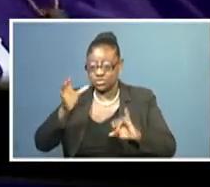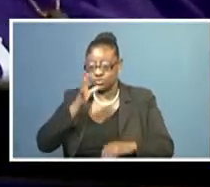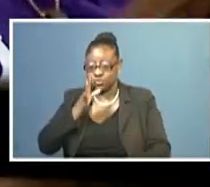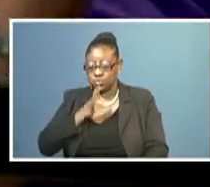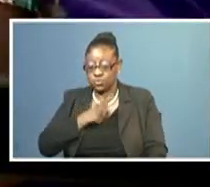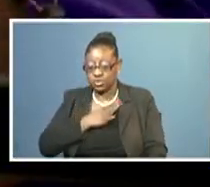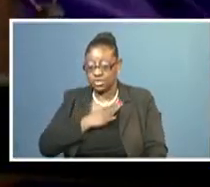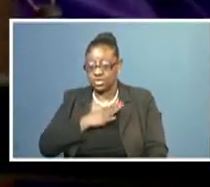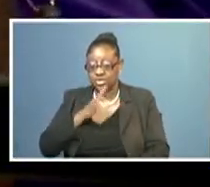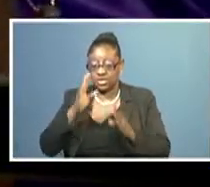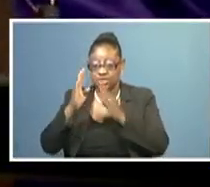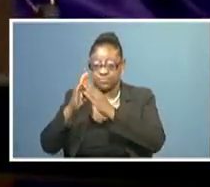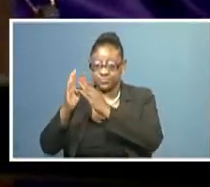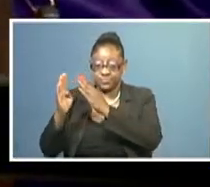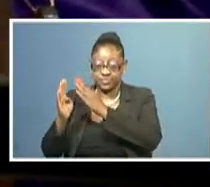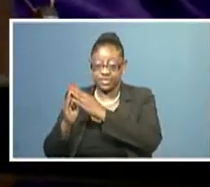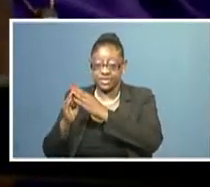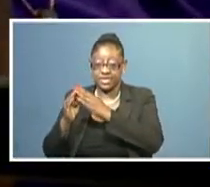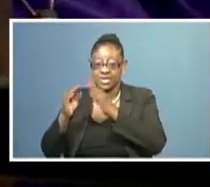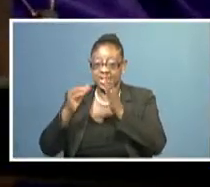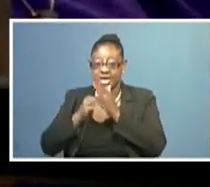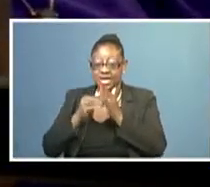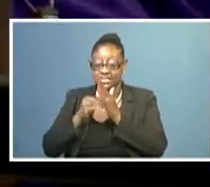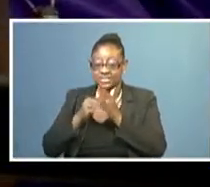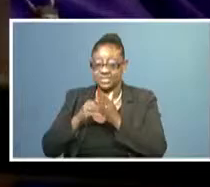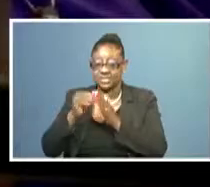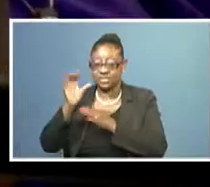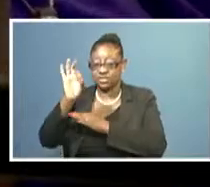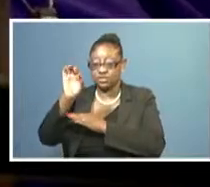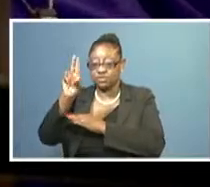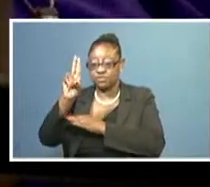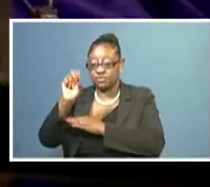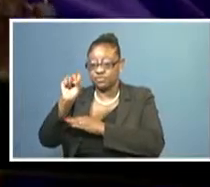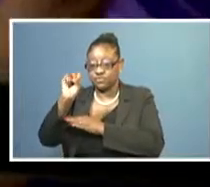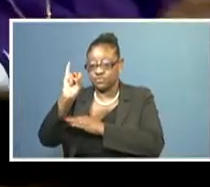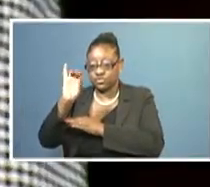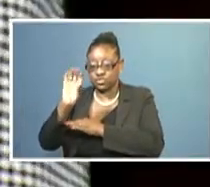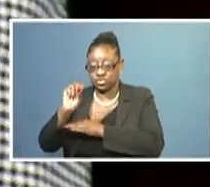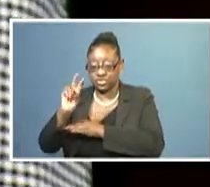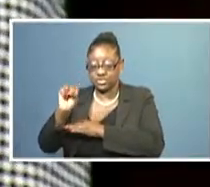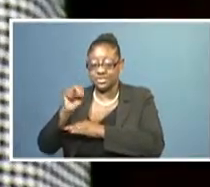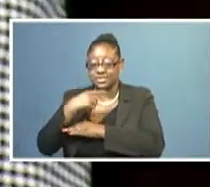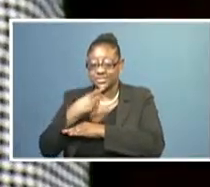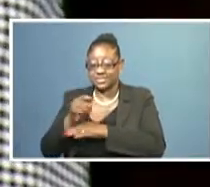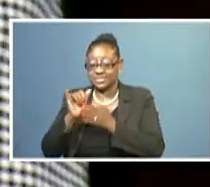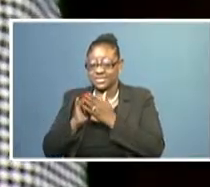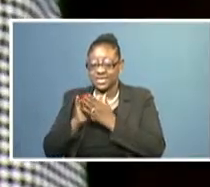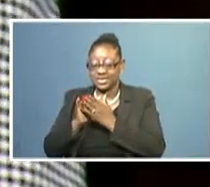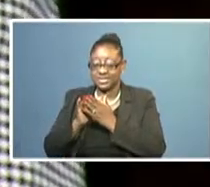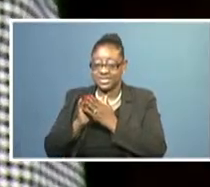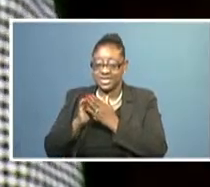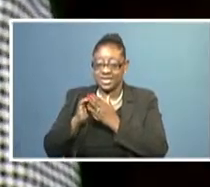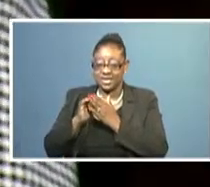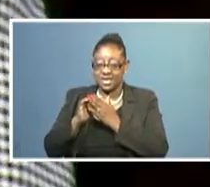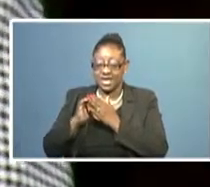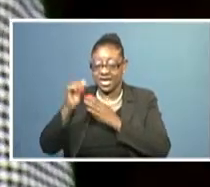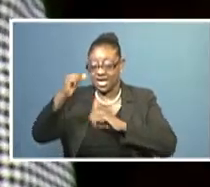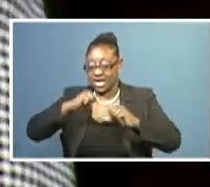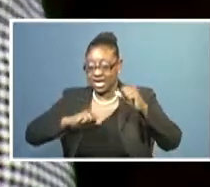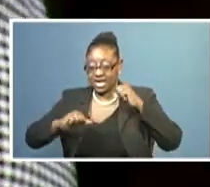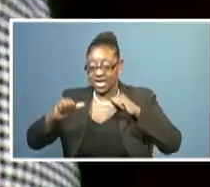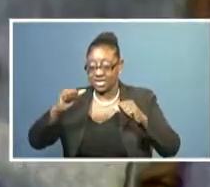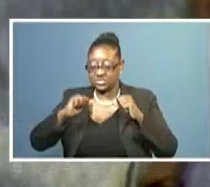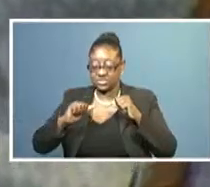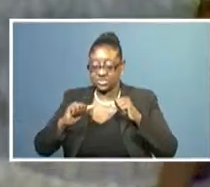Bias conclave at Fusion Superplex. She recognized that acts of violence women face can range from being pushed aside in the